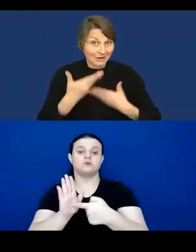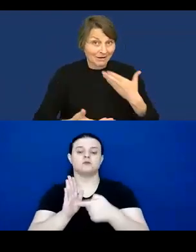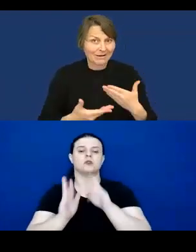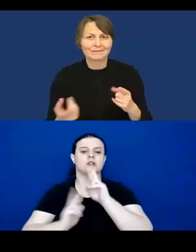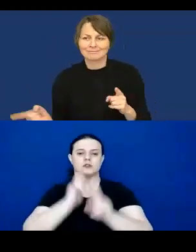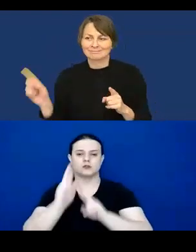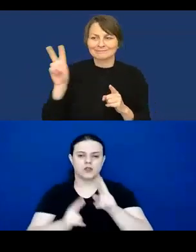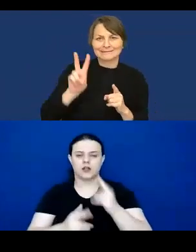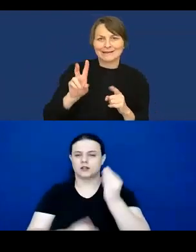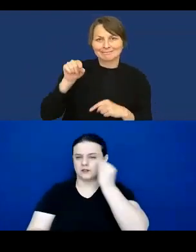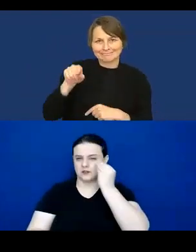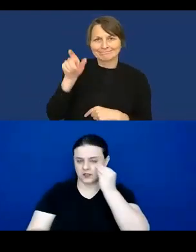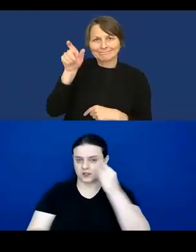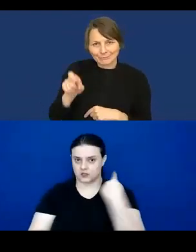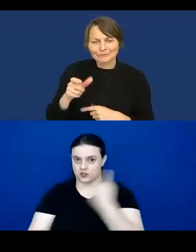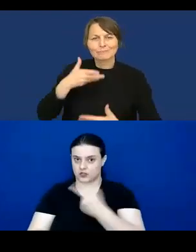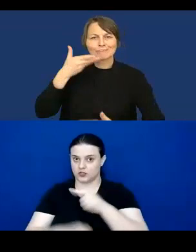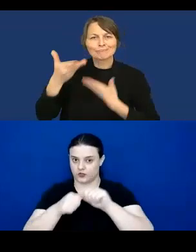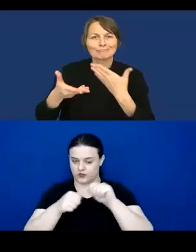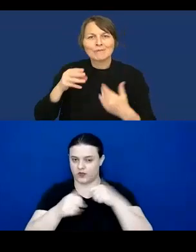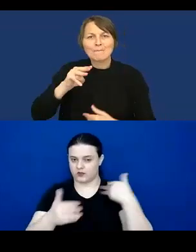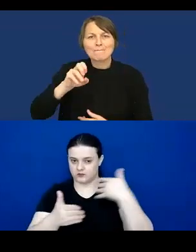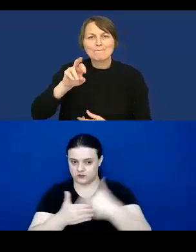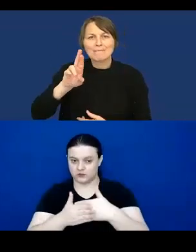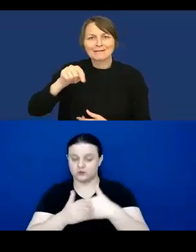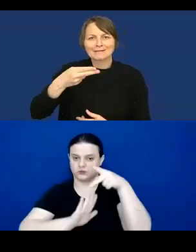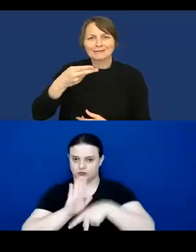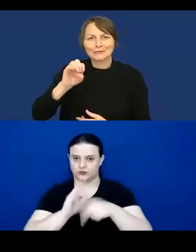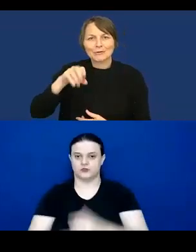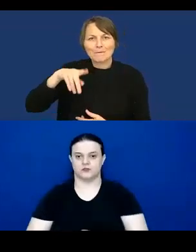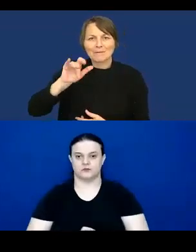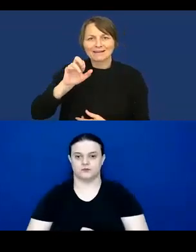the experiments we did for the SUITCEYES project.